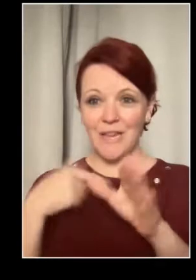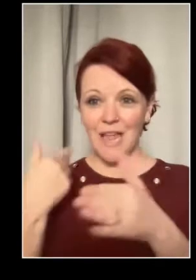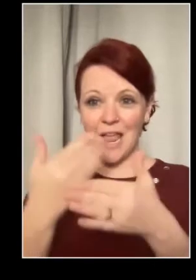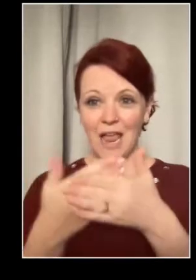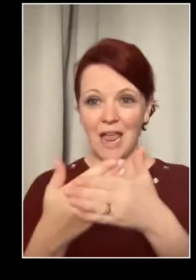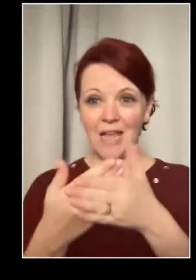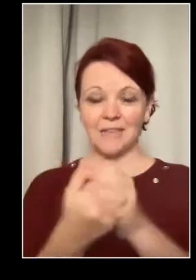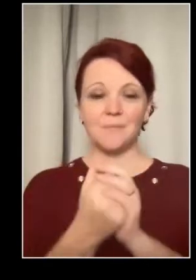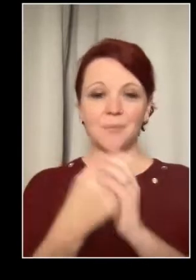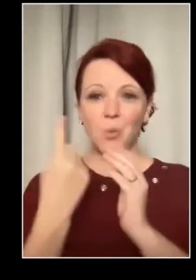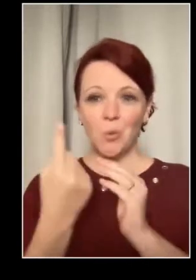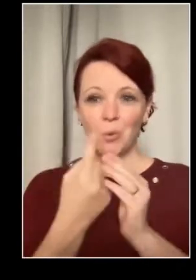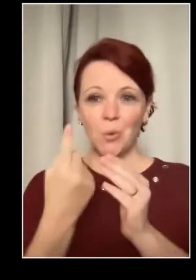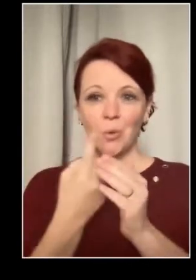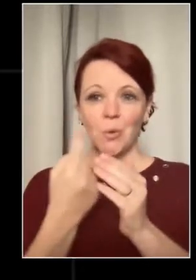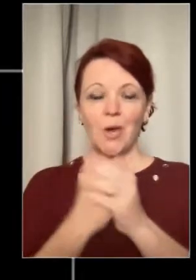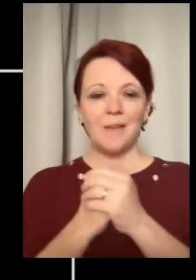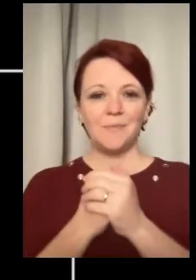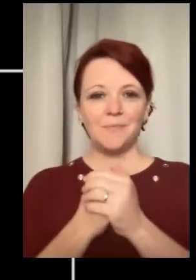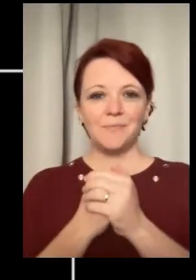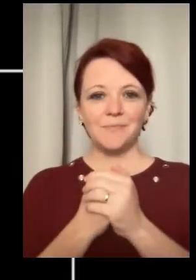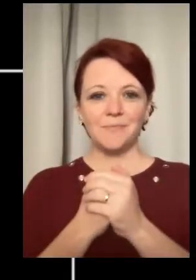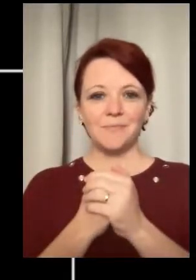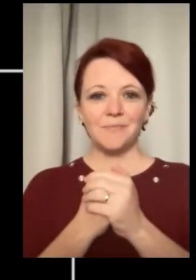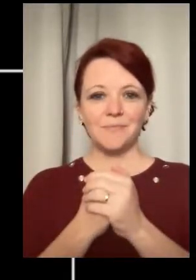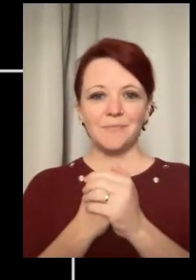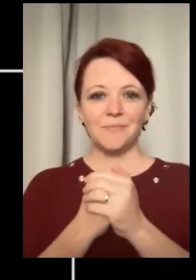Structural Engineering LLP.